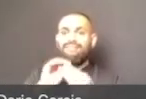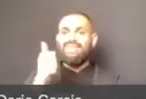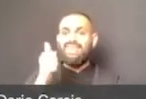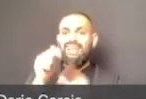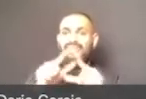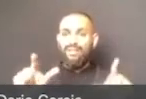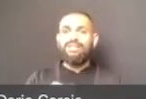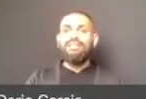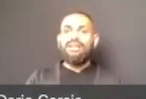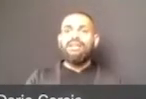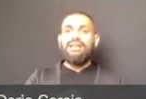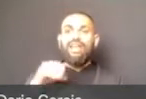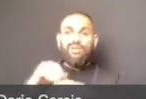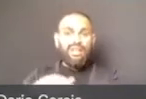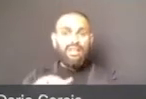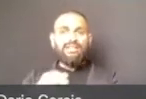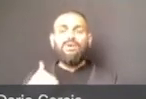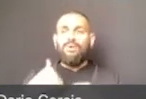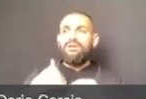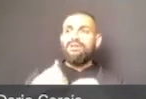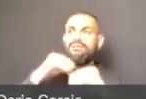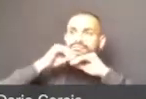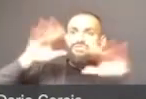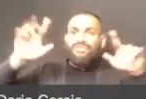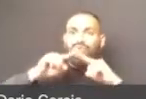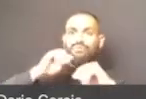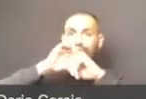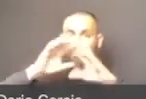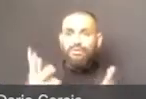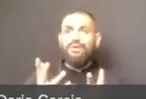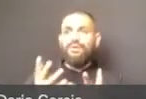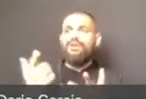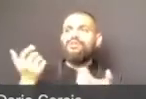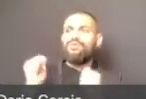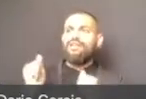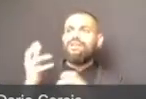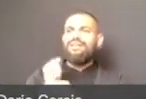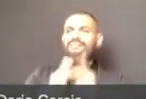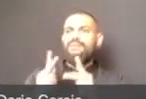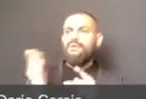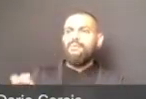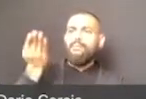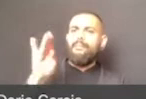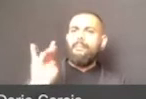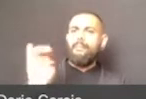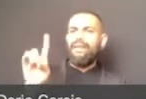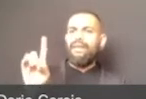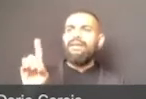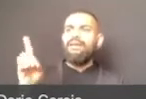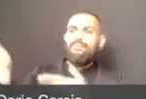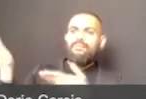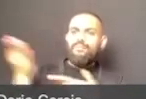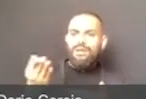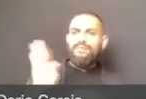it out to the globe. We're trying to get people to bid on, bring more business to San Antonio and deliver more